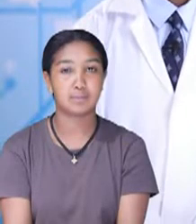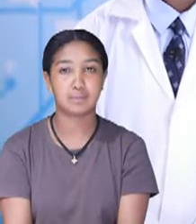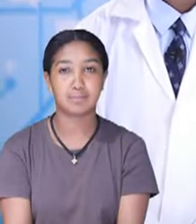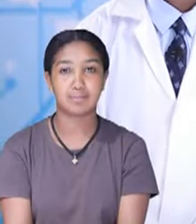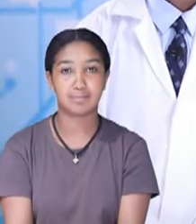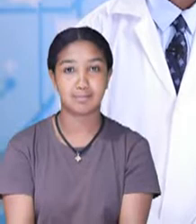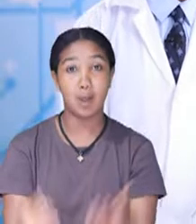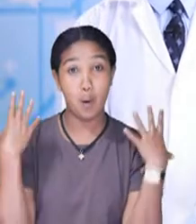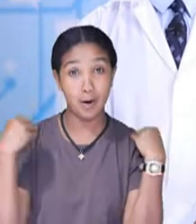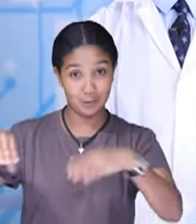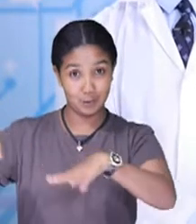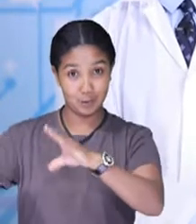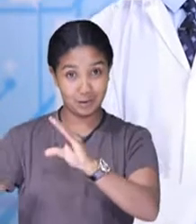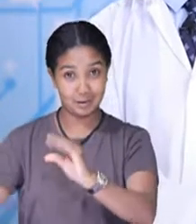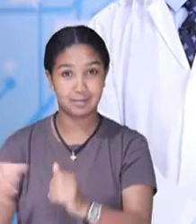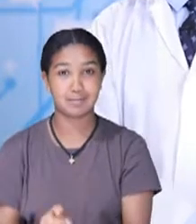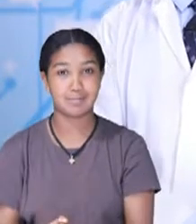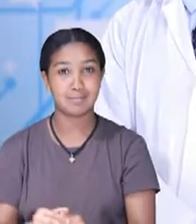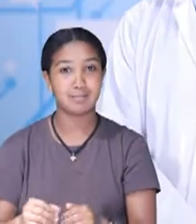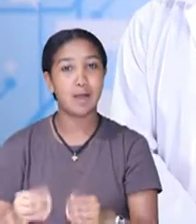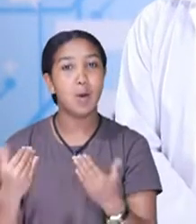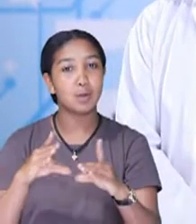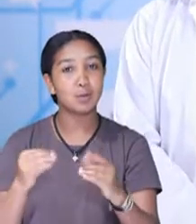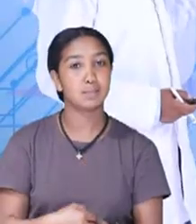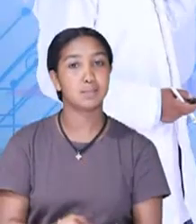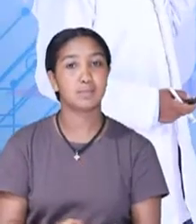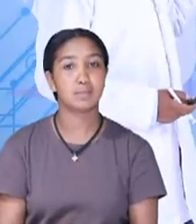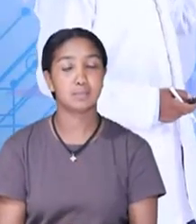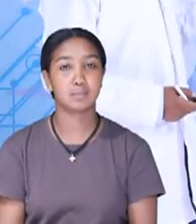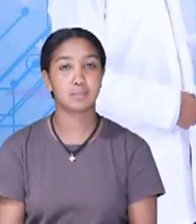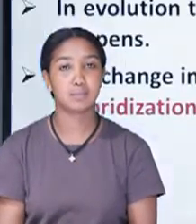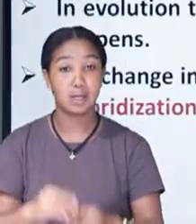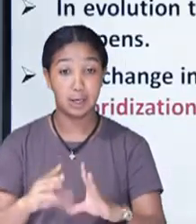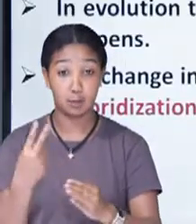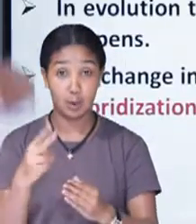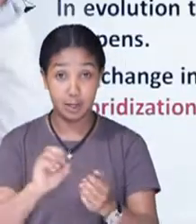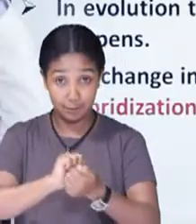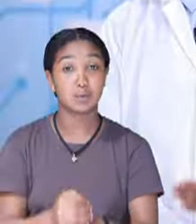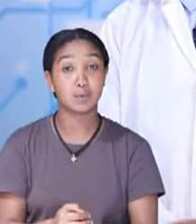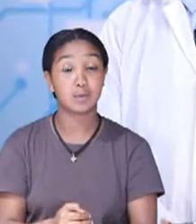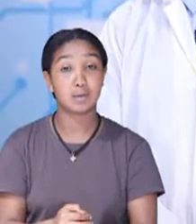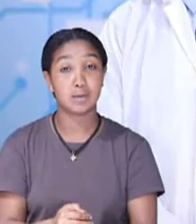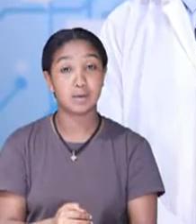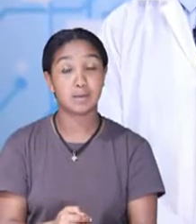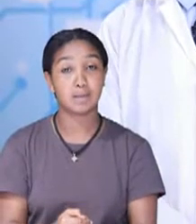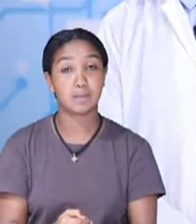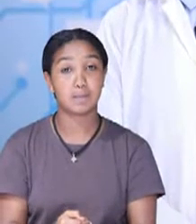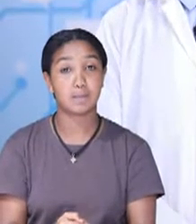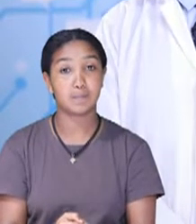How are you, students? How are you doing this day? In grade 12 evolution, we are going